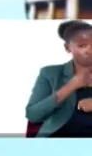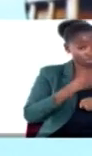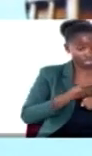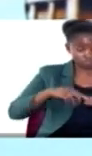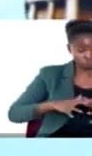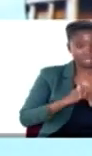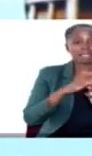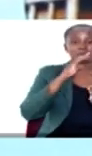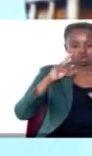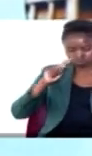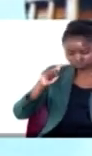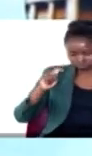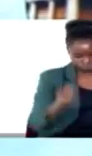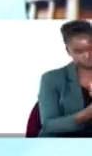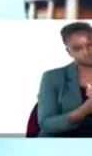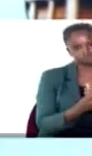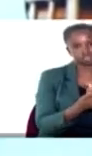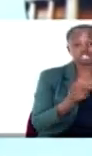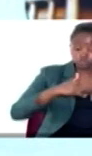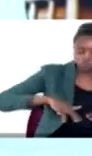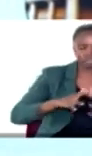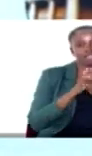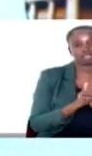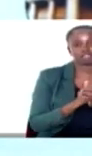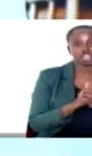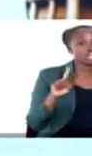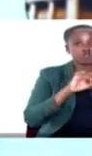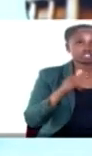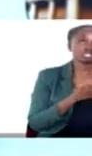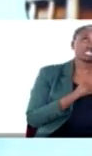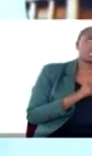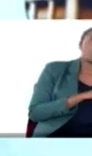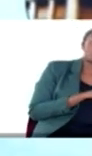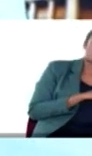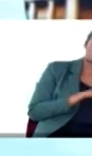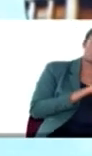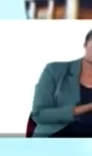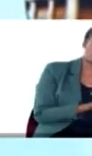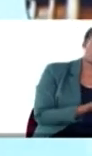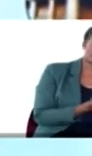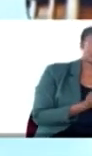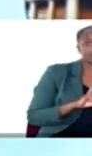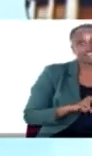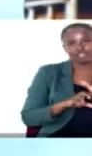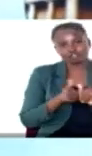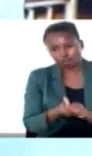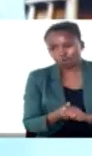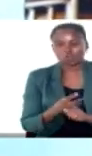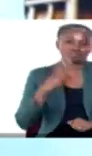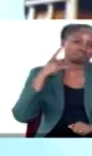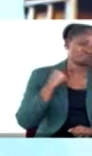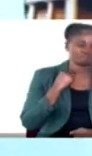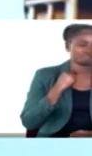country and not just offering a flicker of hope, which is followed by some despair, but offering